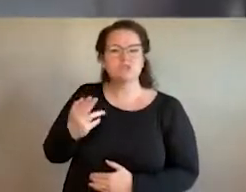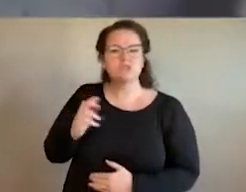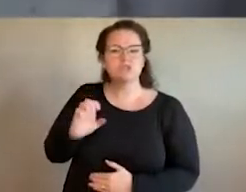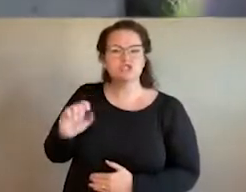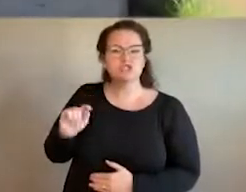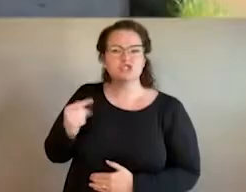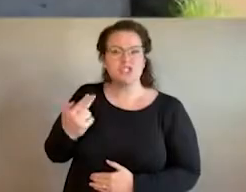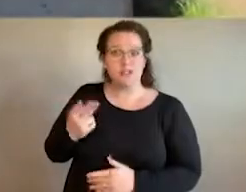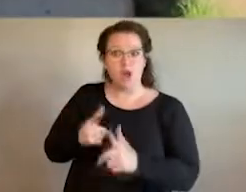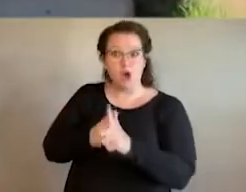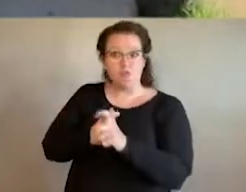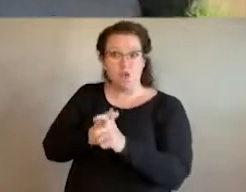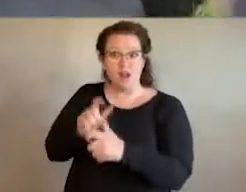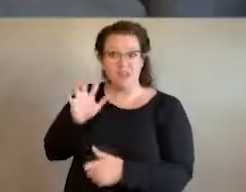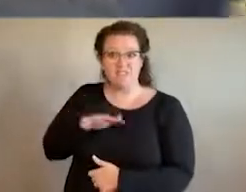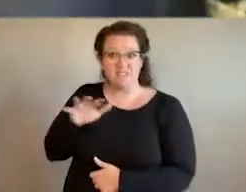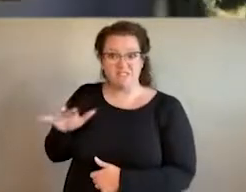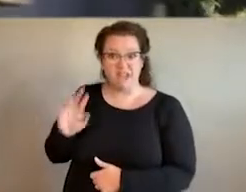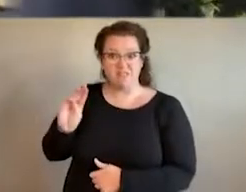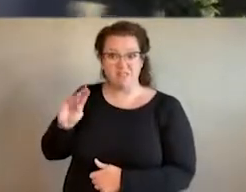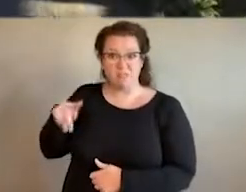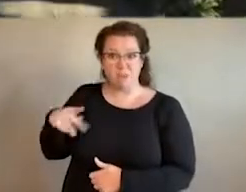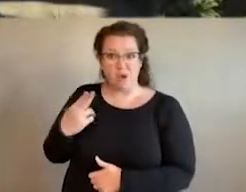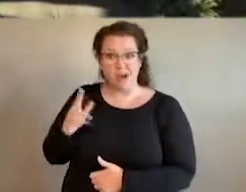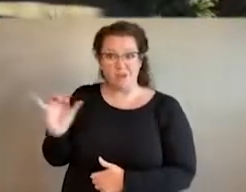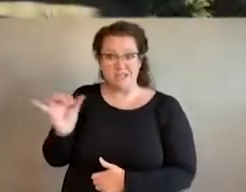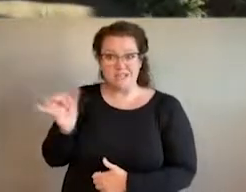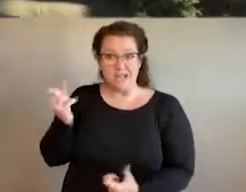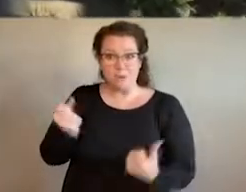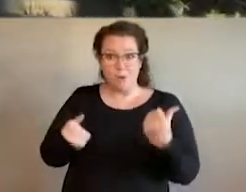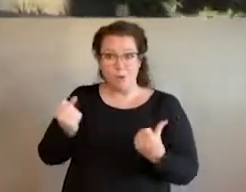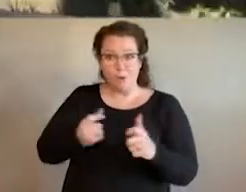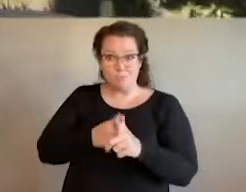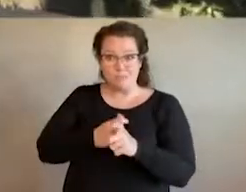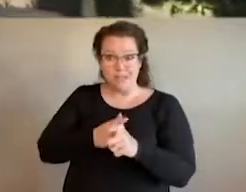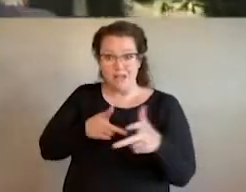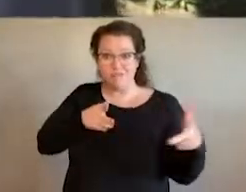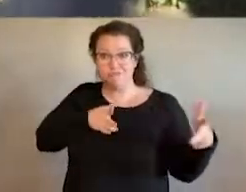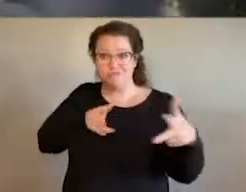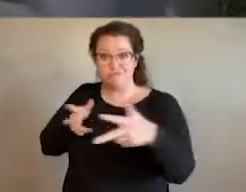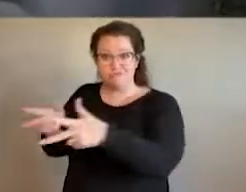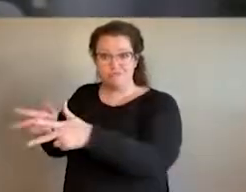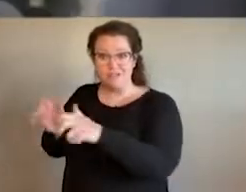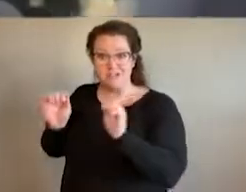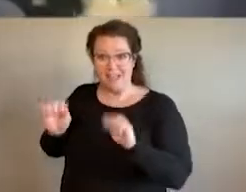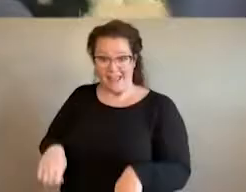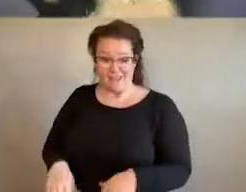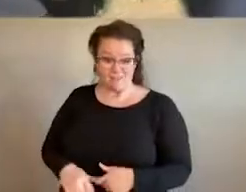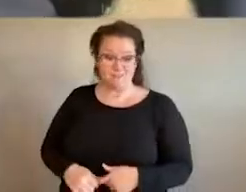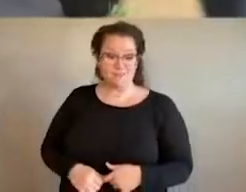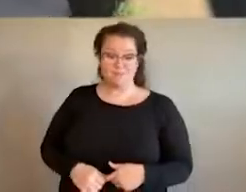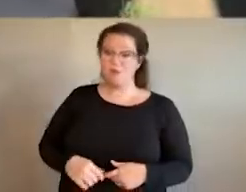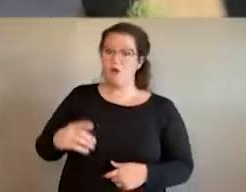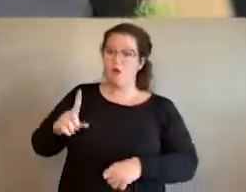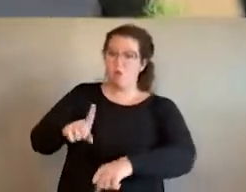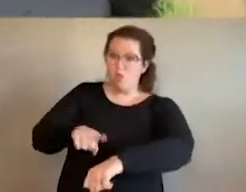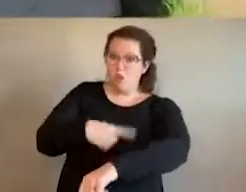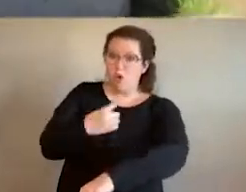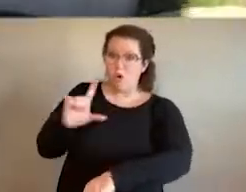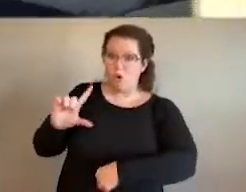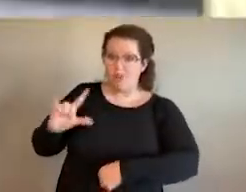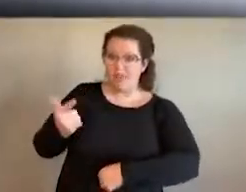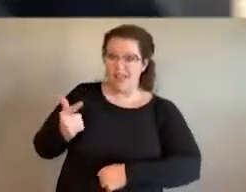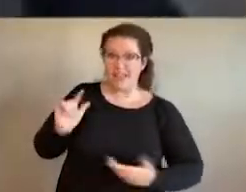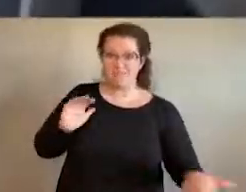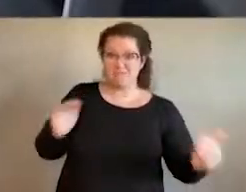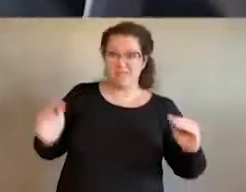55 miles an hour, so about as fast as a car is on the highway. So they're pretty awesome. They also have one of the longest leg to body